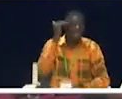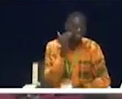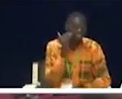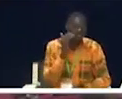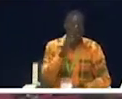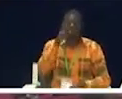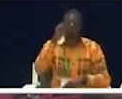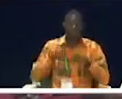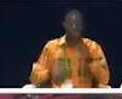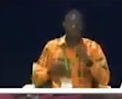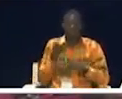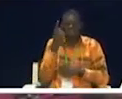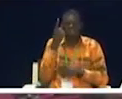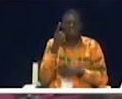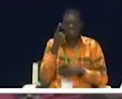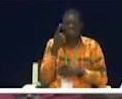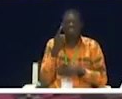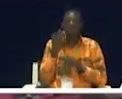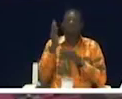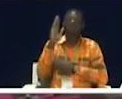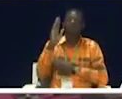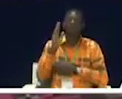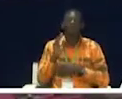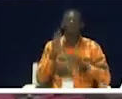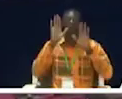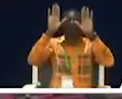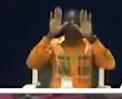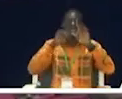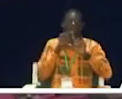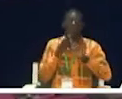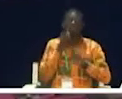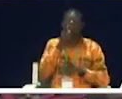You cannot understand the God of wonders when you are in a hurry.